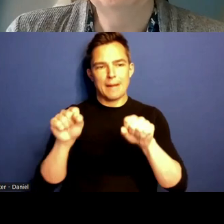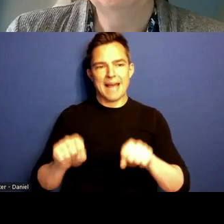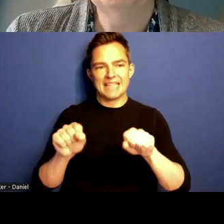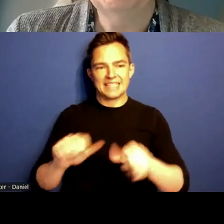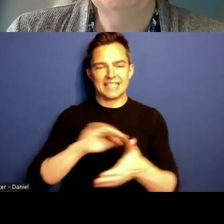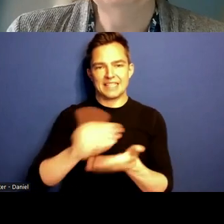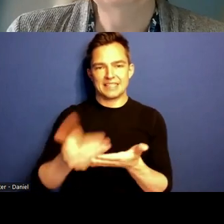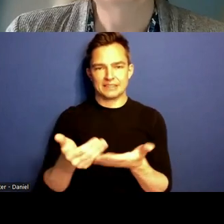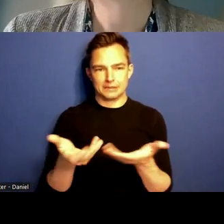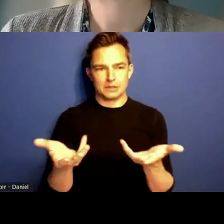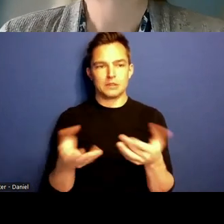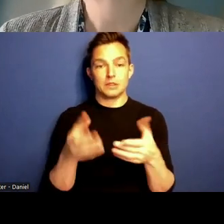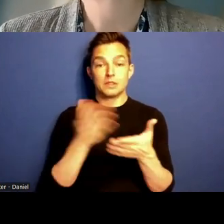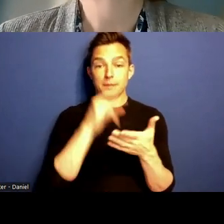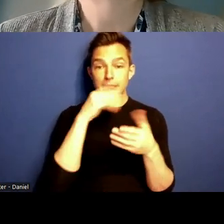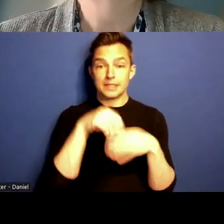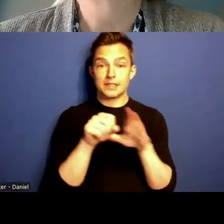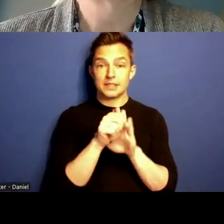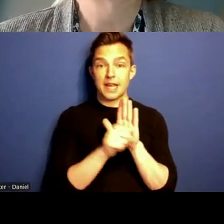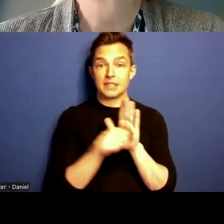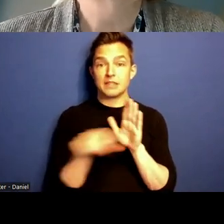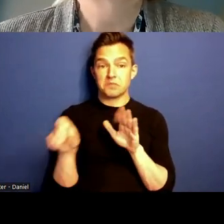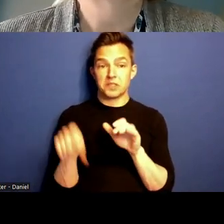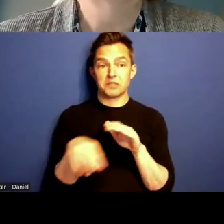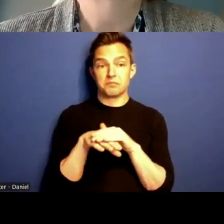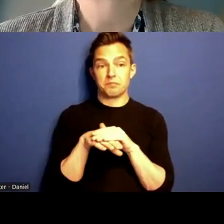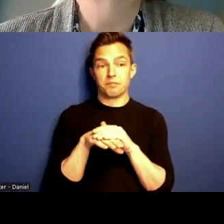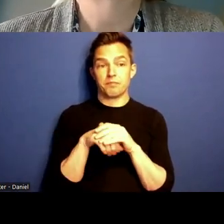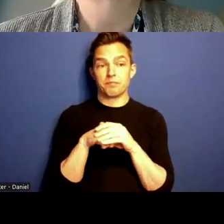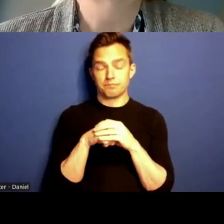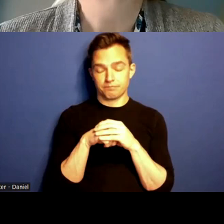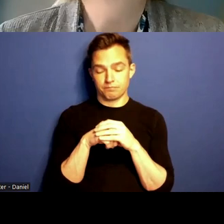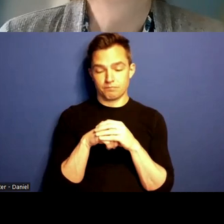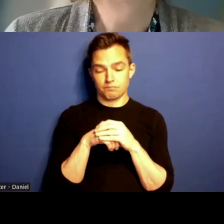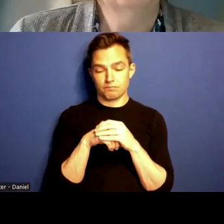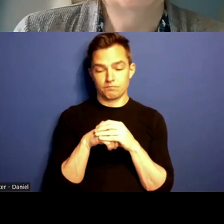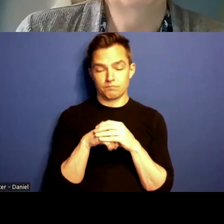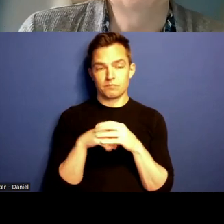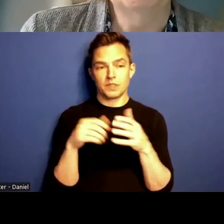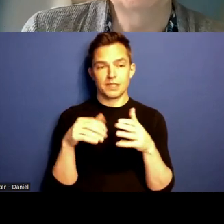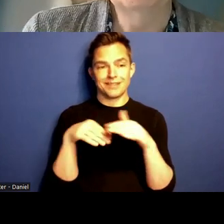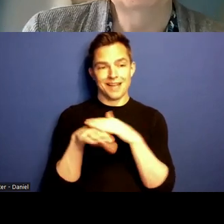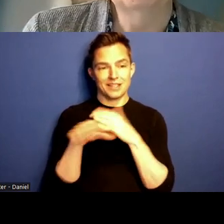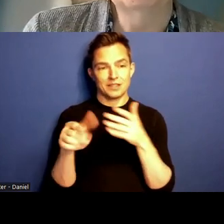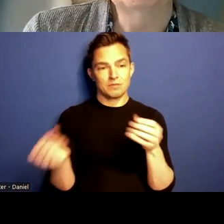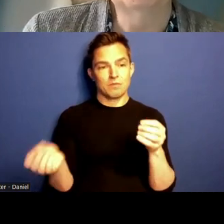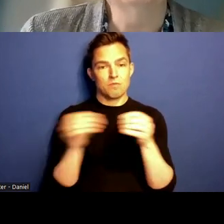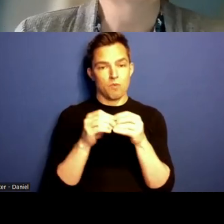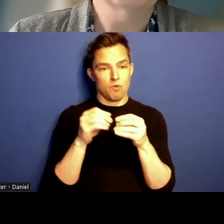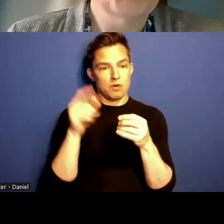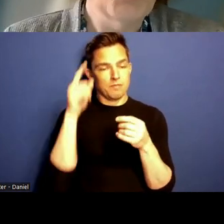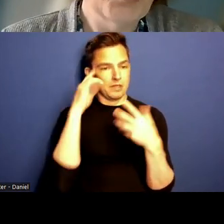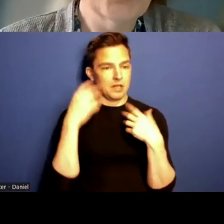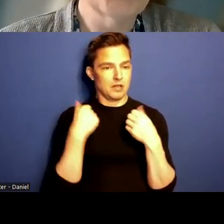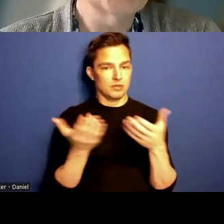Some kids in the state are able to get, we're able to get a greater amount of mental health services than